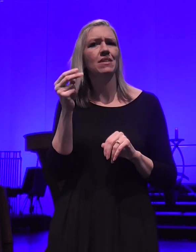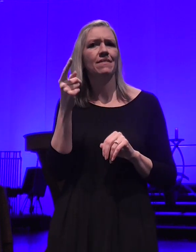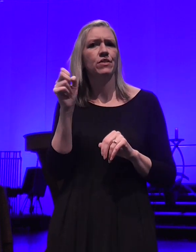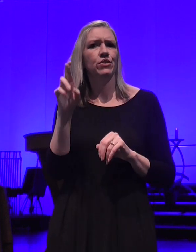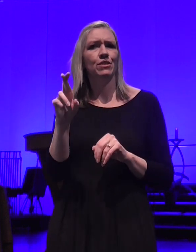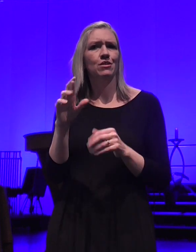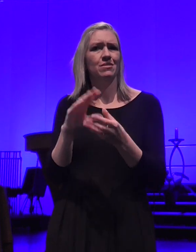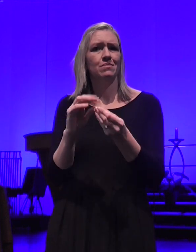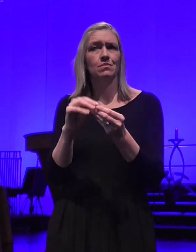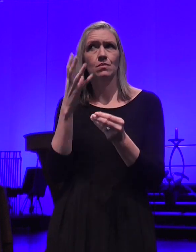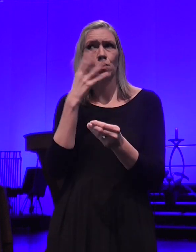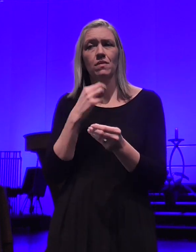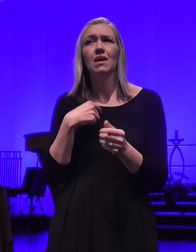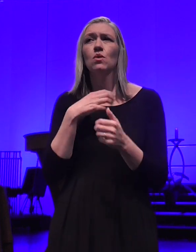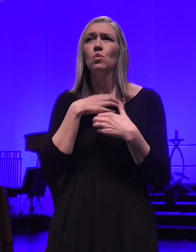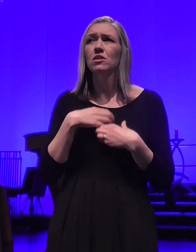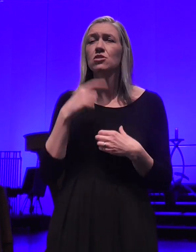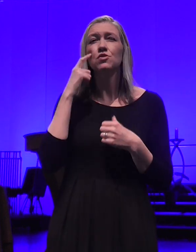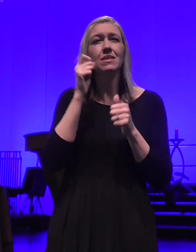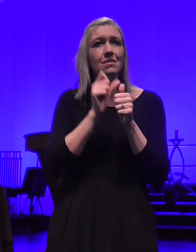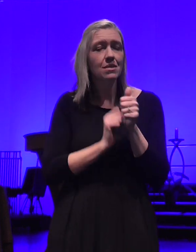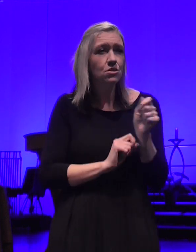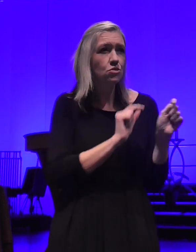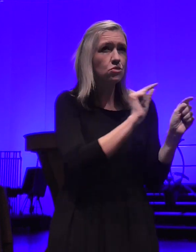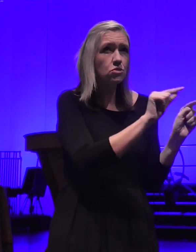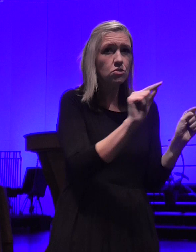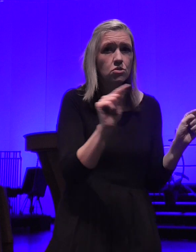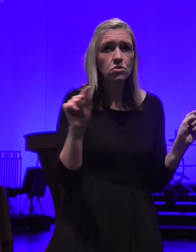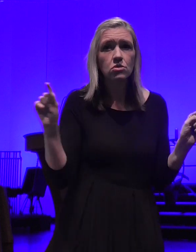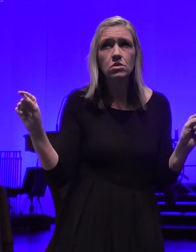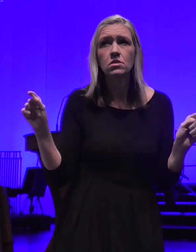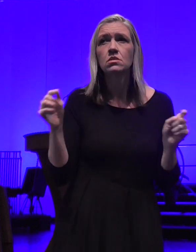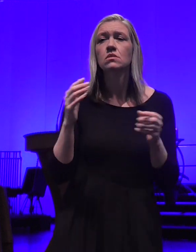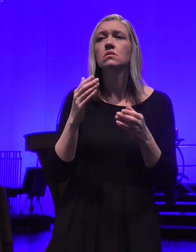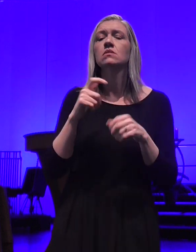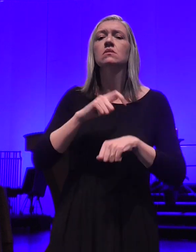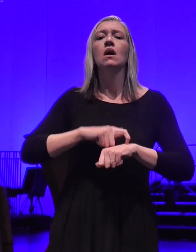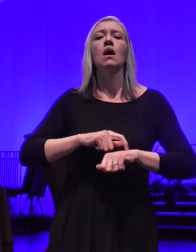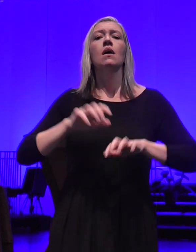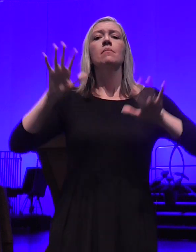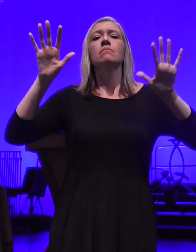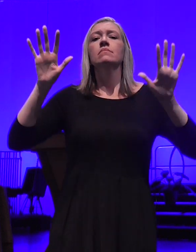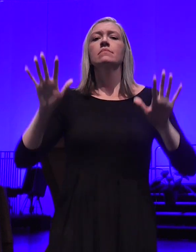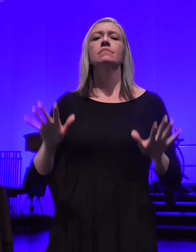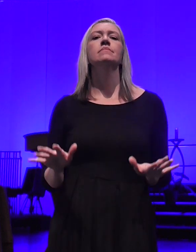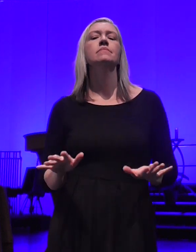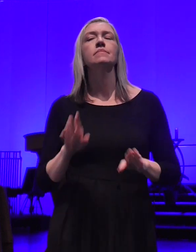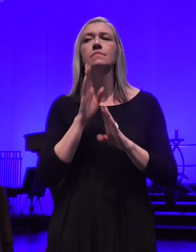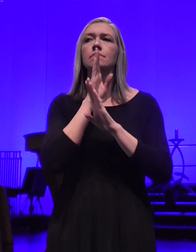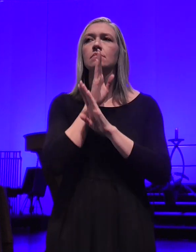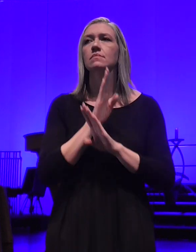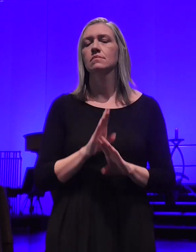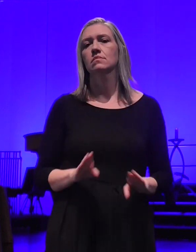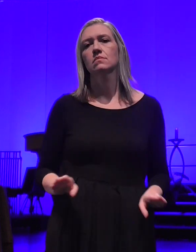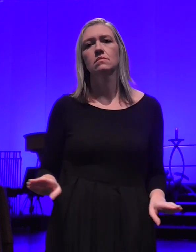for each and every one of you, is some time in the stillness this Christmas.